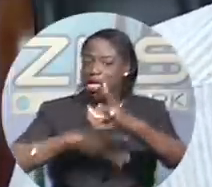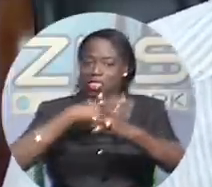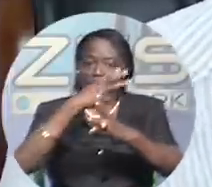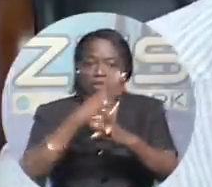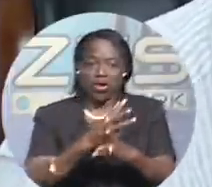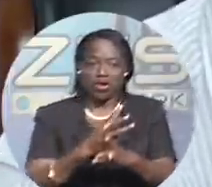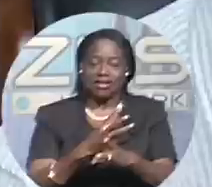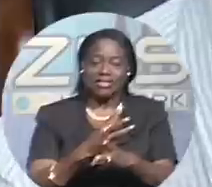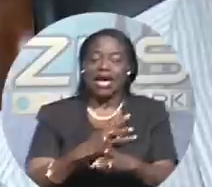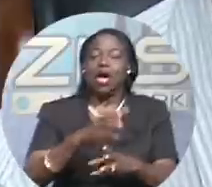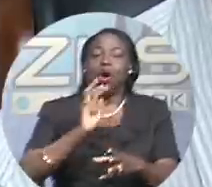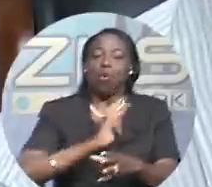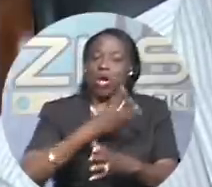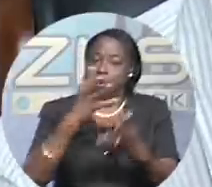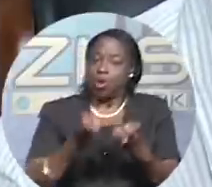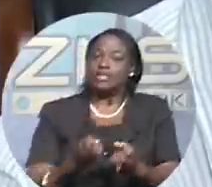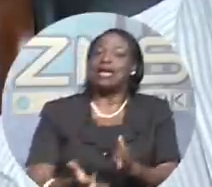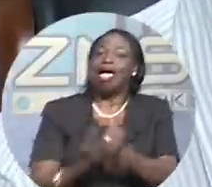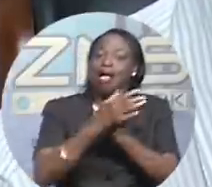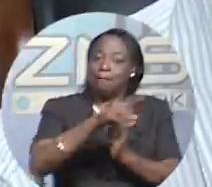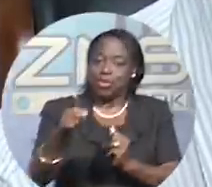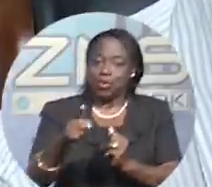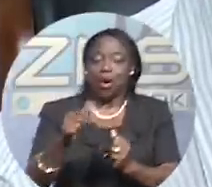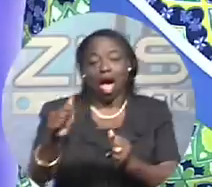humbly help you along this journey.